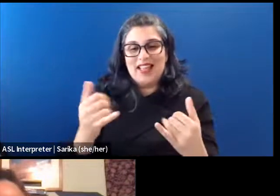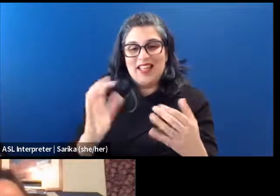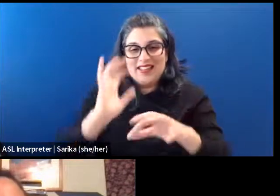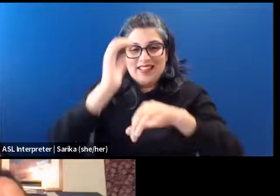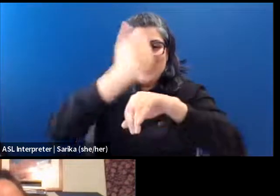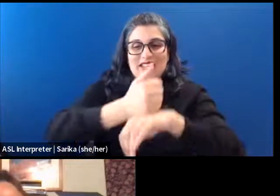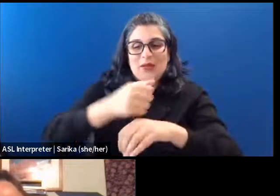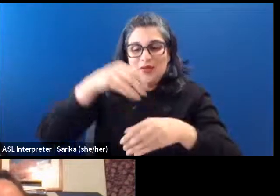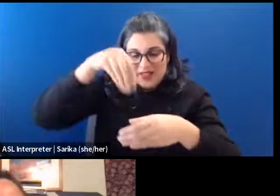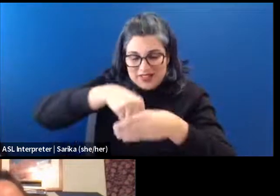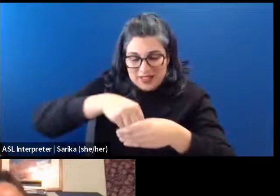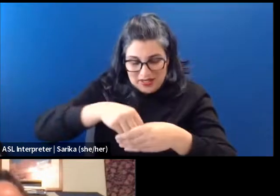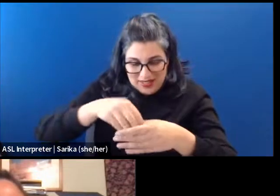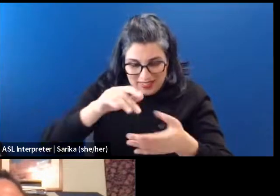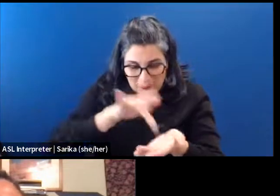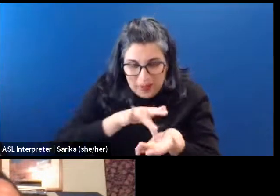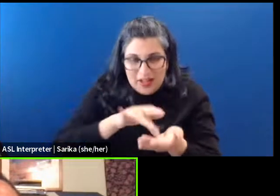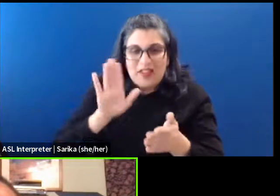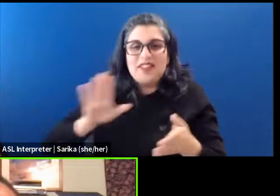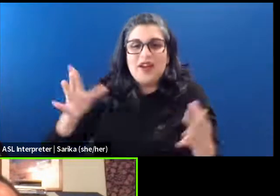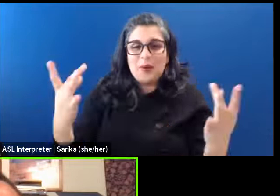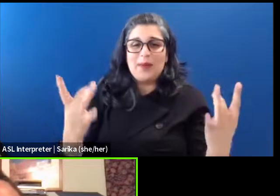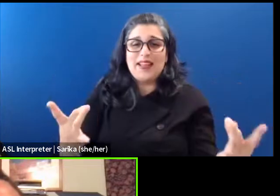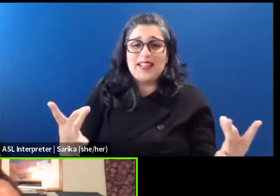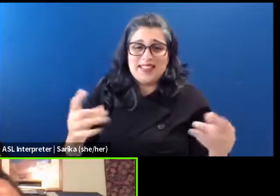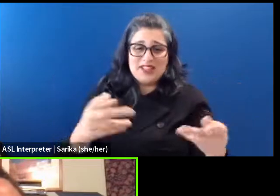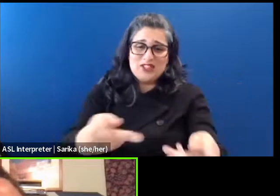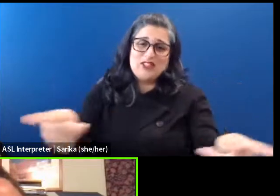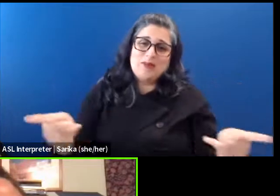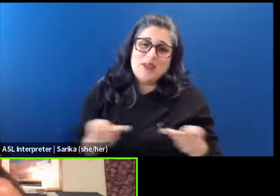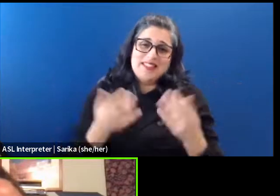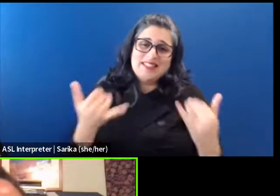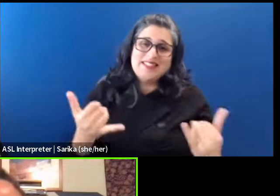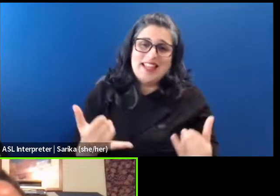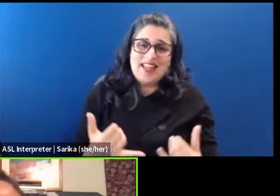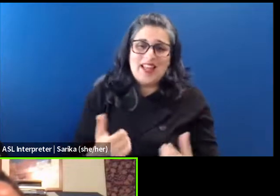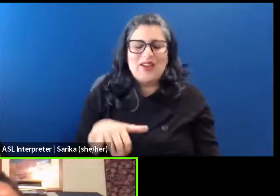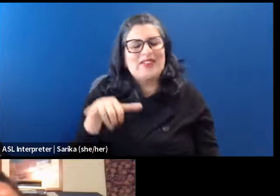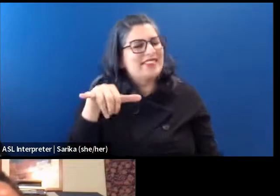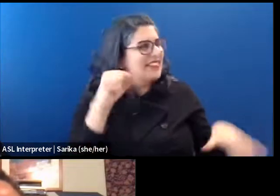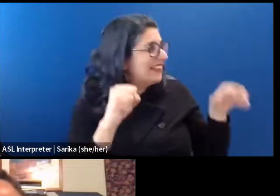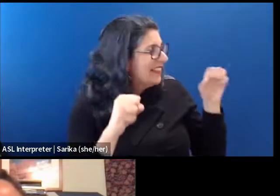middle of their meditation space right now. Oh, yes. Yes, yes, yes.